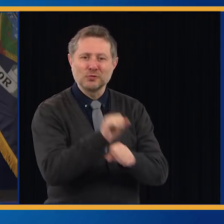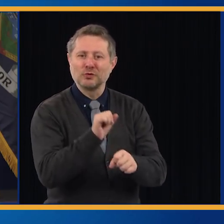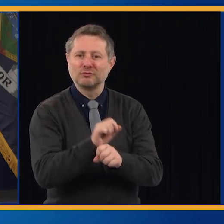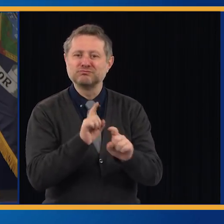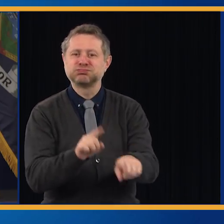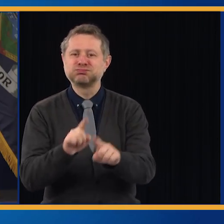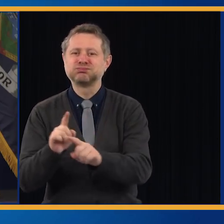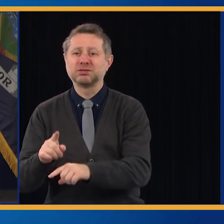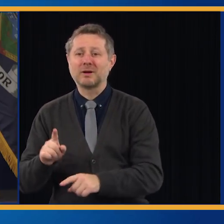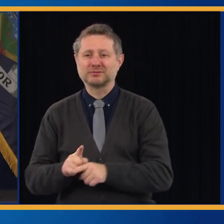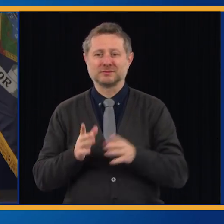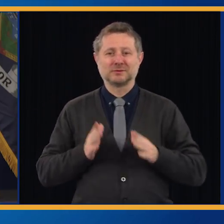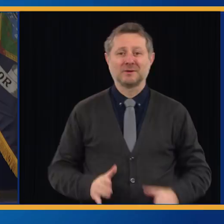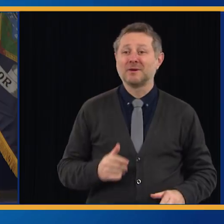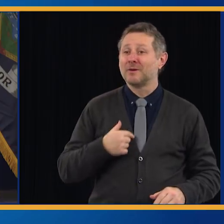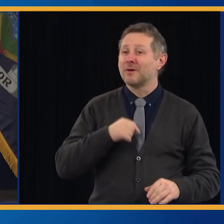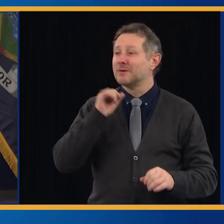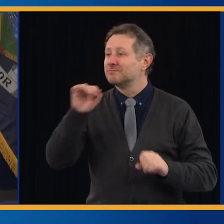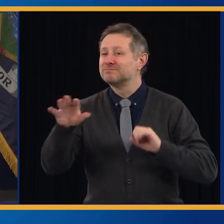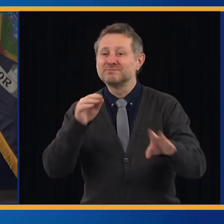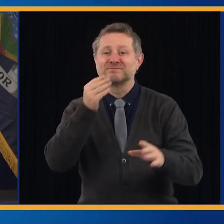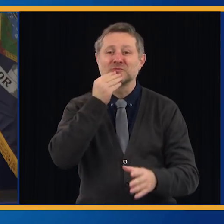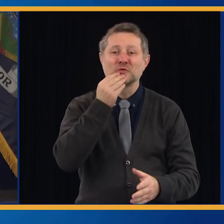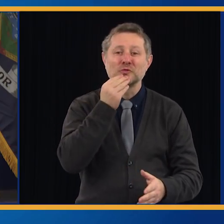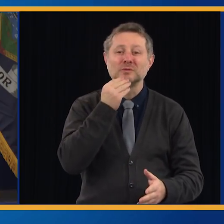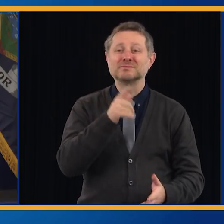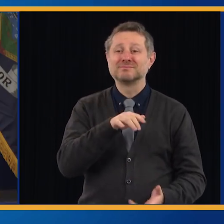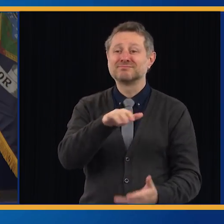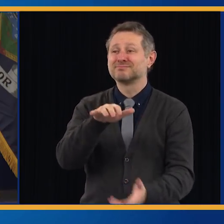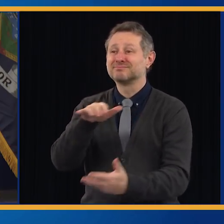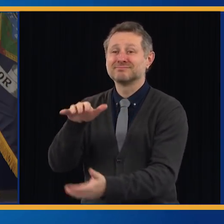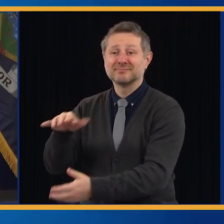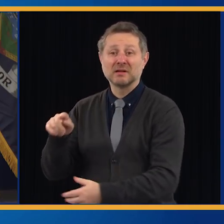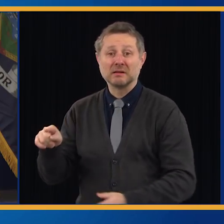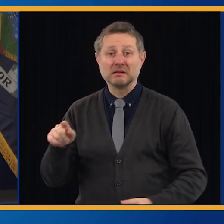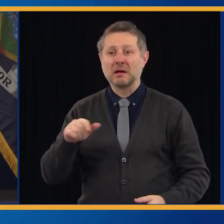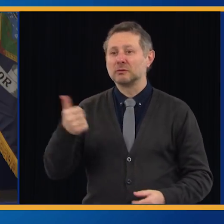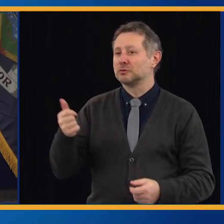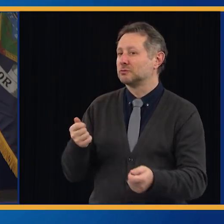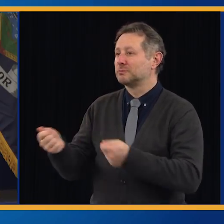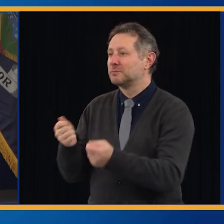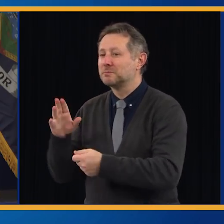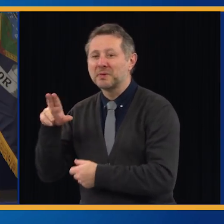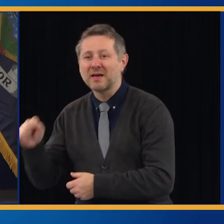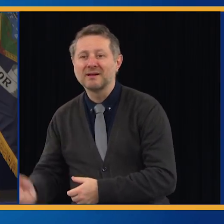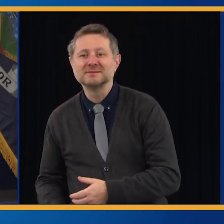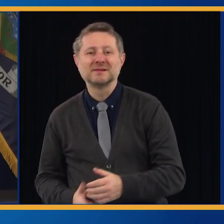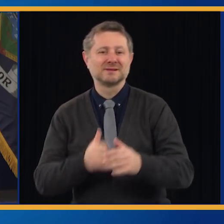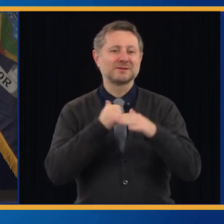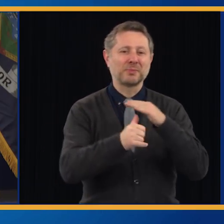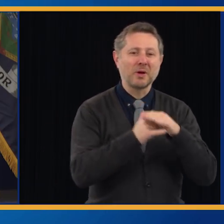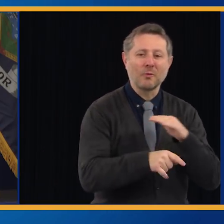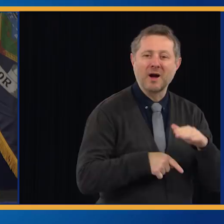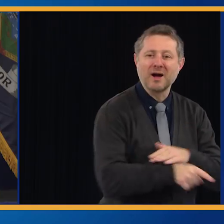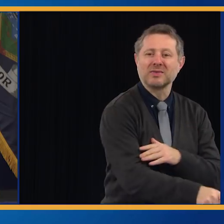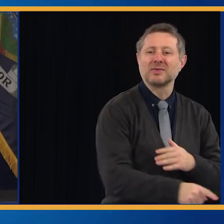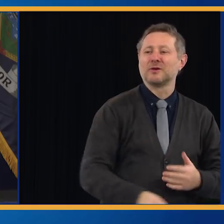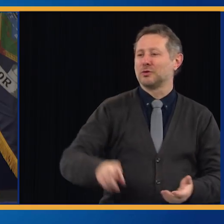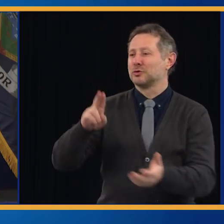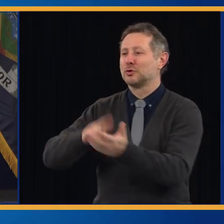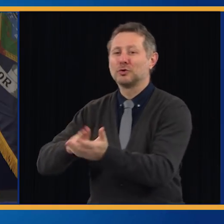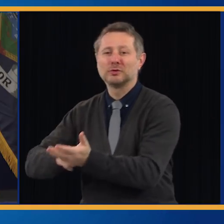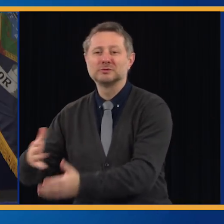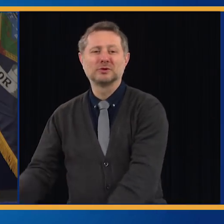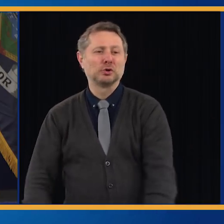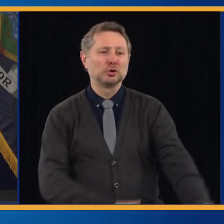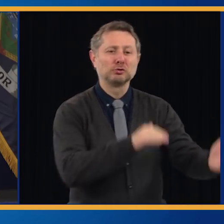the groceries, the person who's driving the bus, the person who's driving the subway, the nurses, the doctors, the orderlies, all these